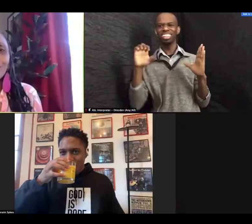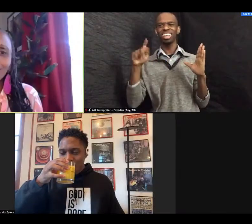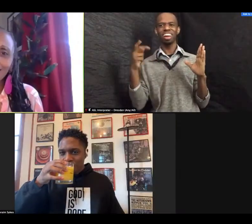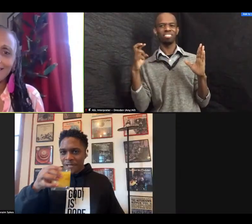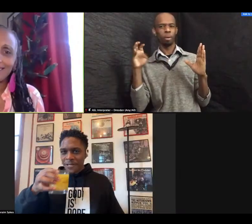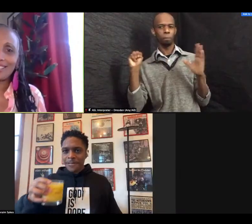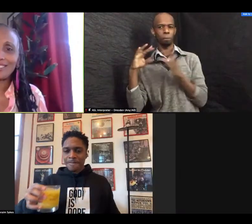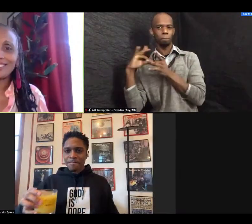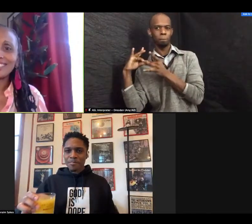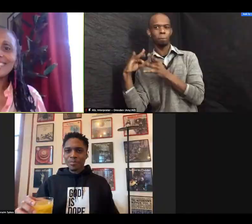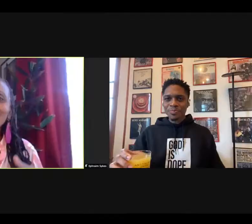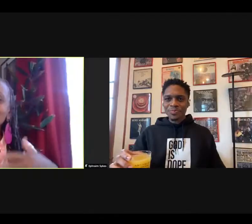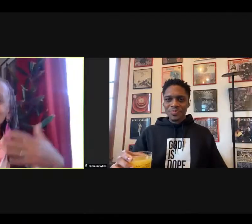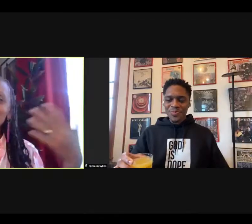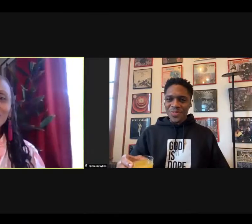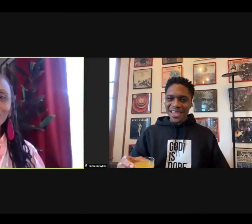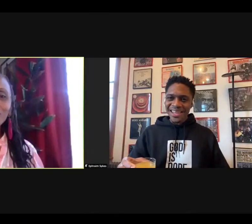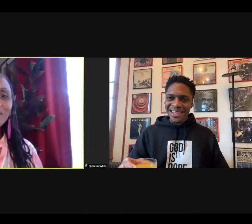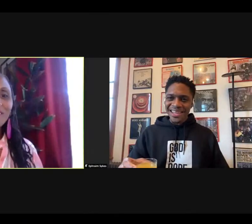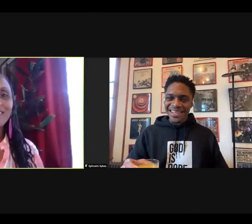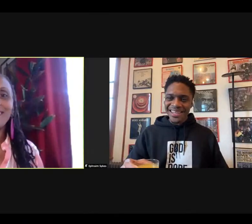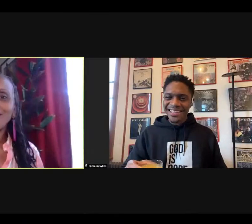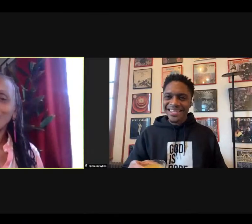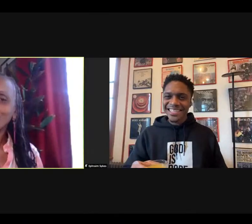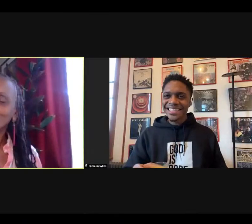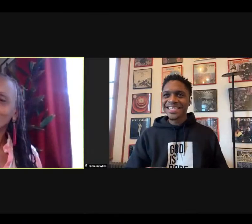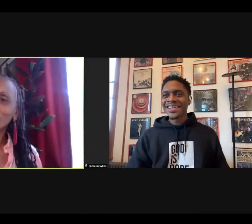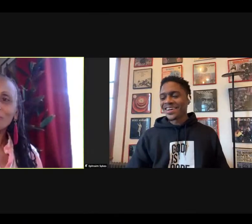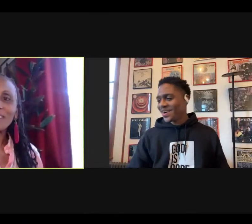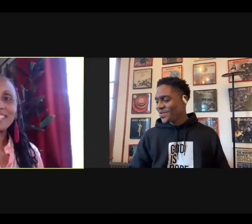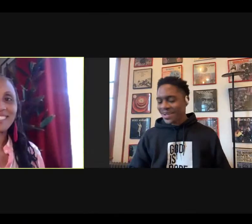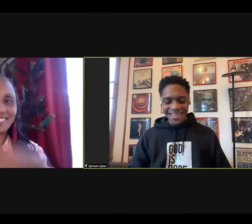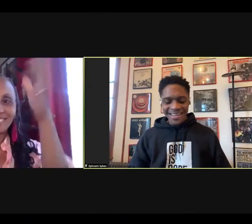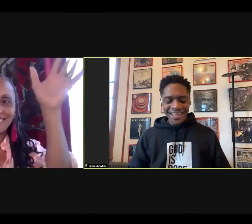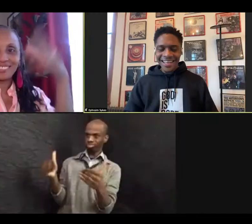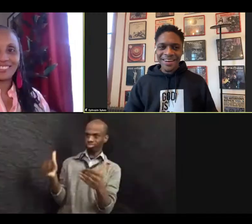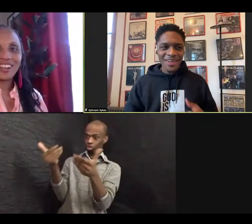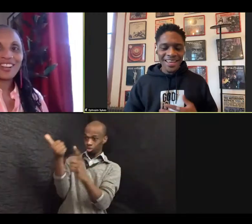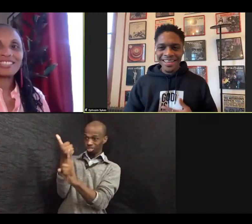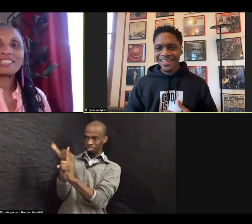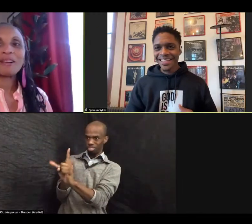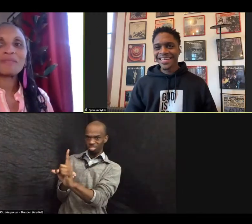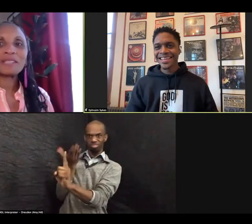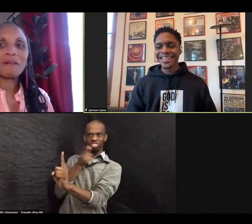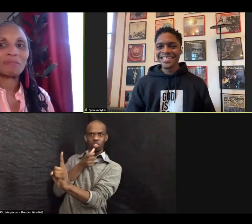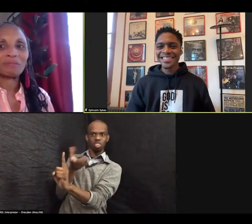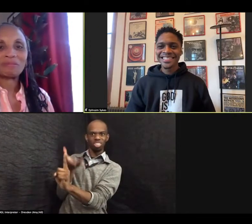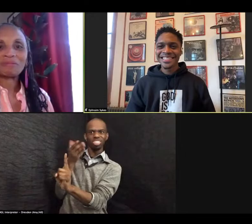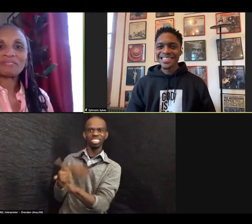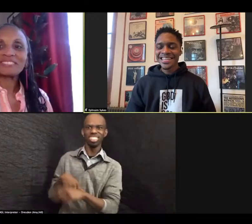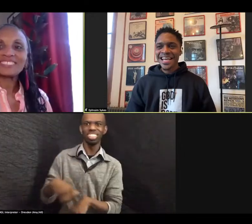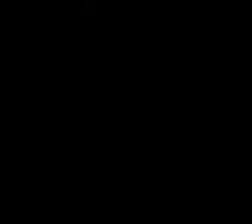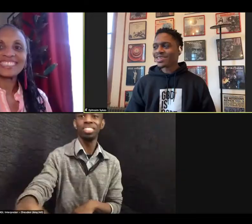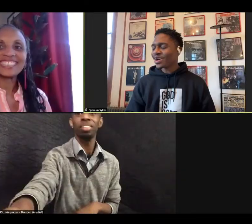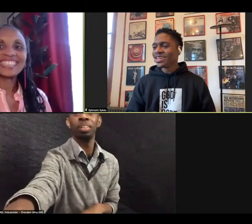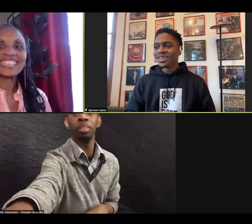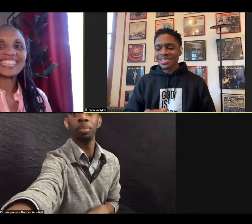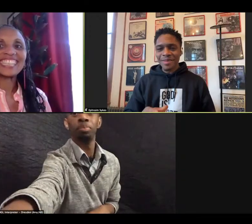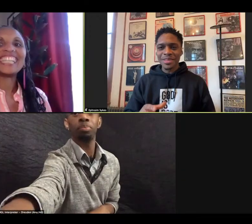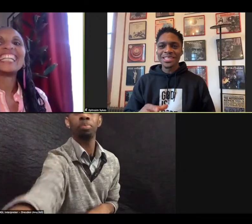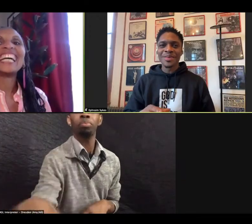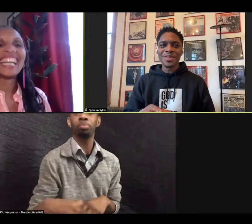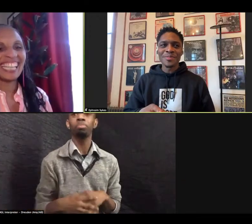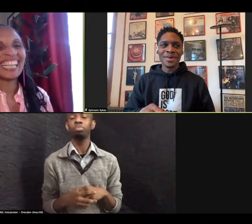So good to see you. Introduce yourself. Oh And my God. Okay. talk a little something, something. I'll talk a